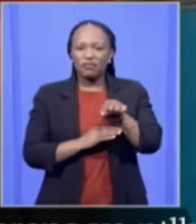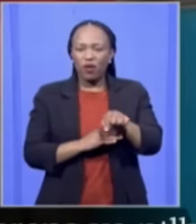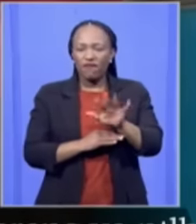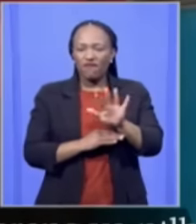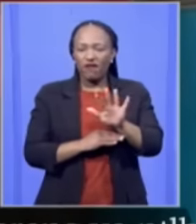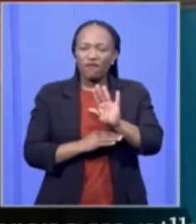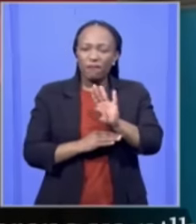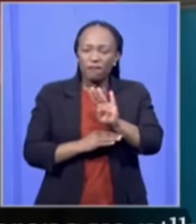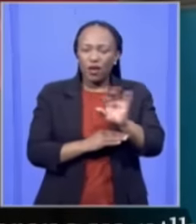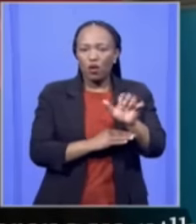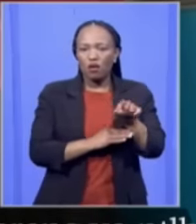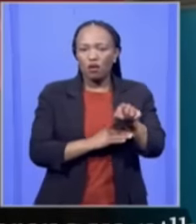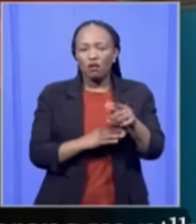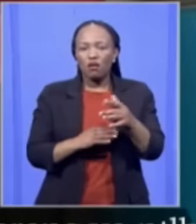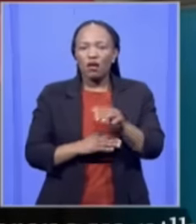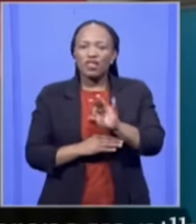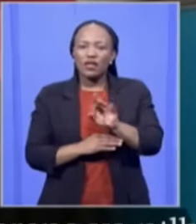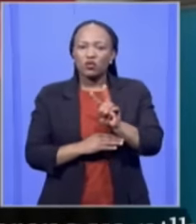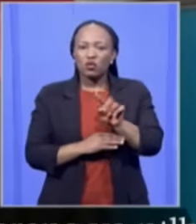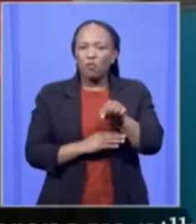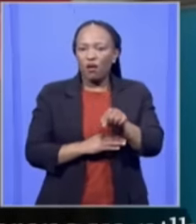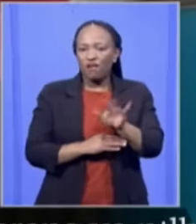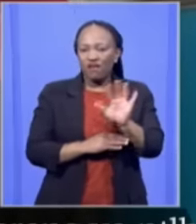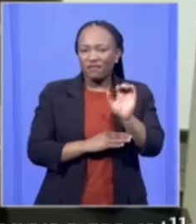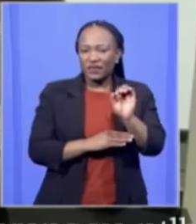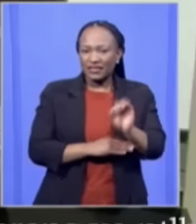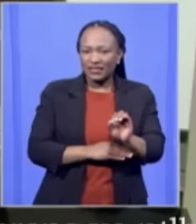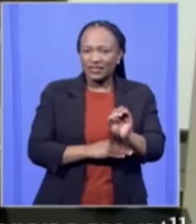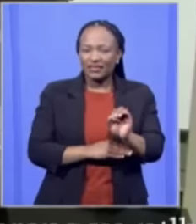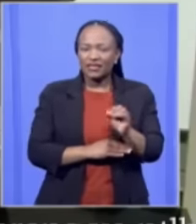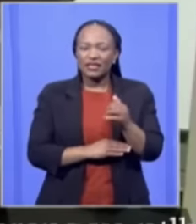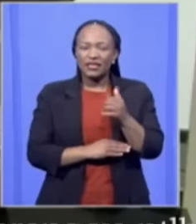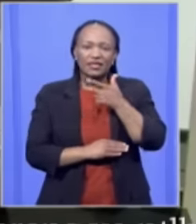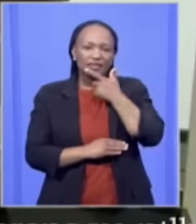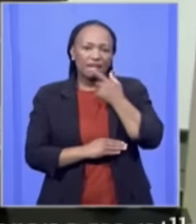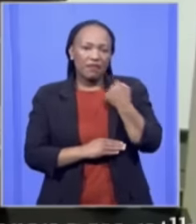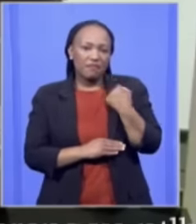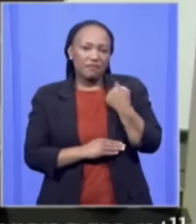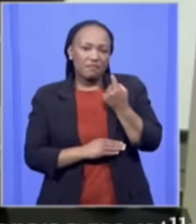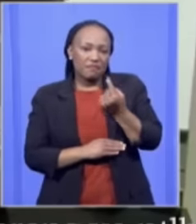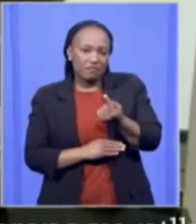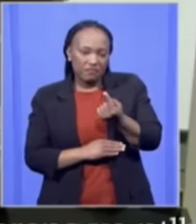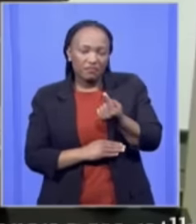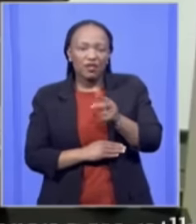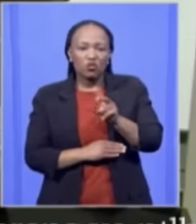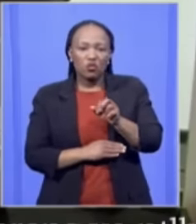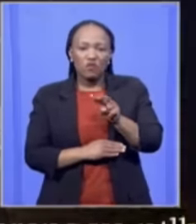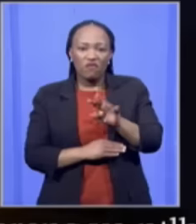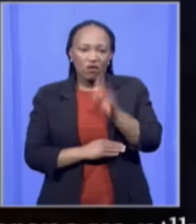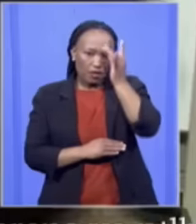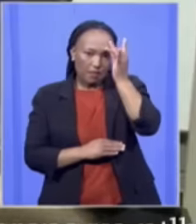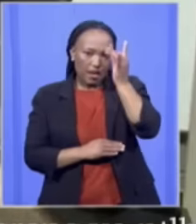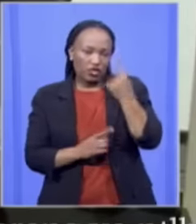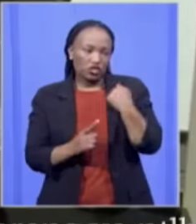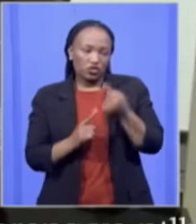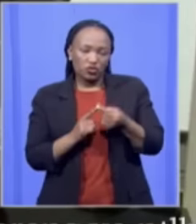rand kgotsa 32.5% go tloga ka Sedimonthole 2024 go ya Mopitlwe wa